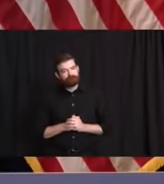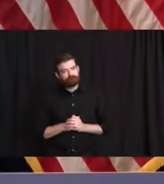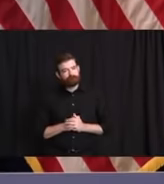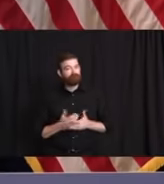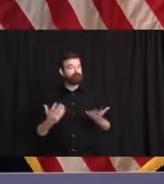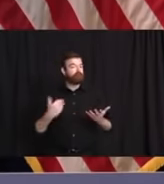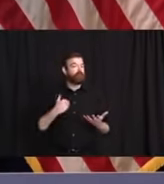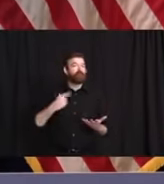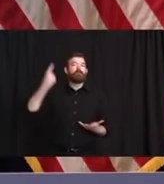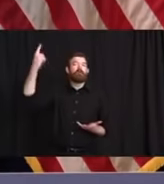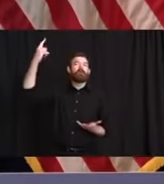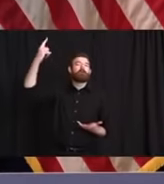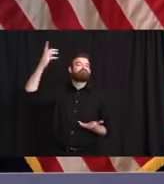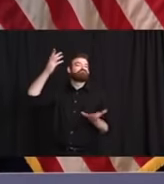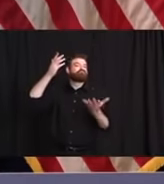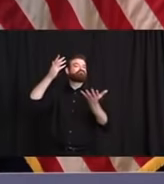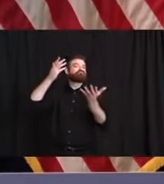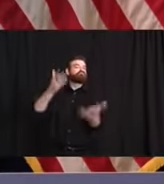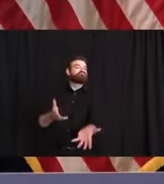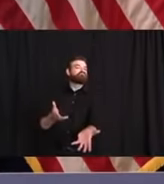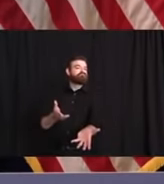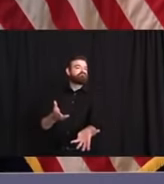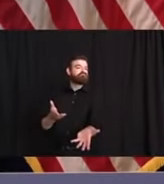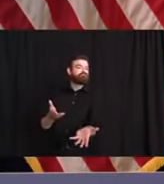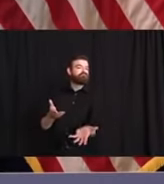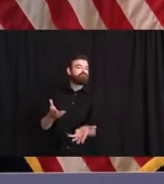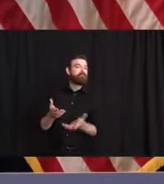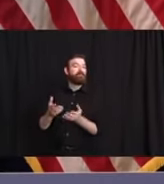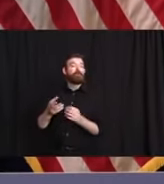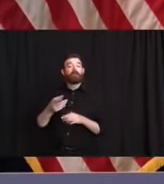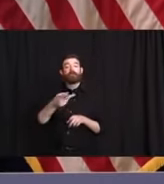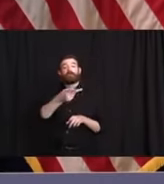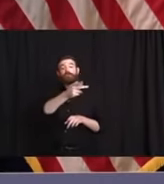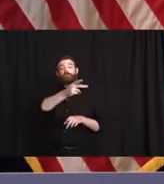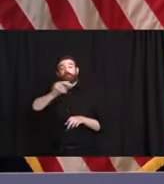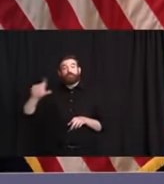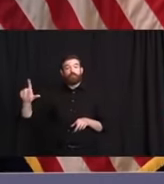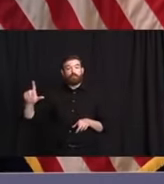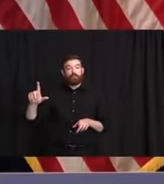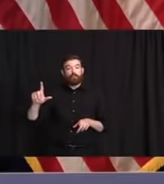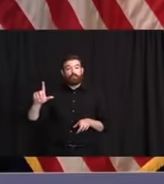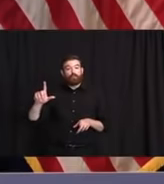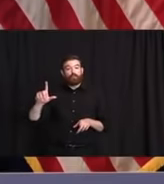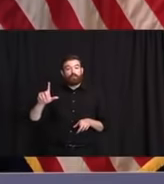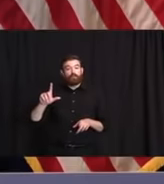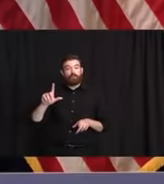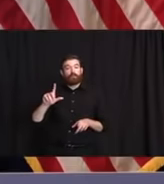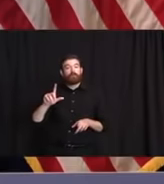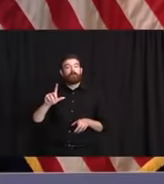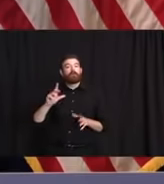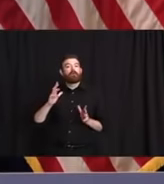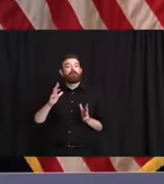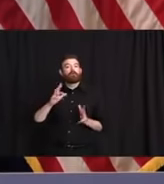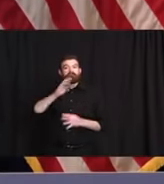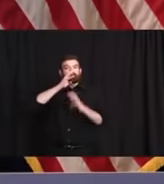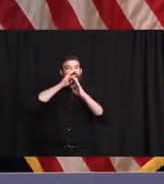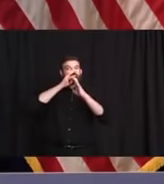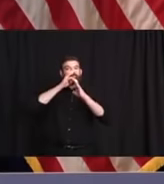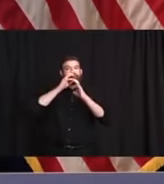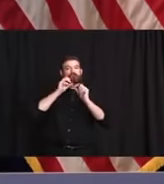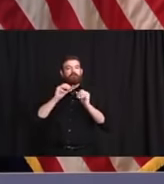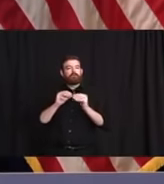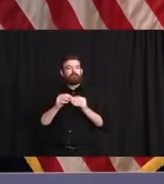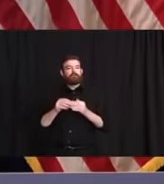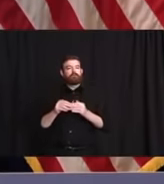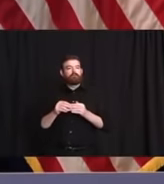that if you loosen up pool restrictions, you also give yourself more space in which to spread your capacity, which